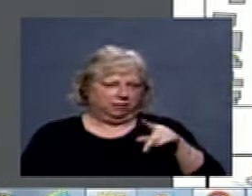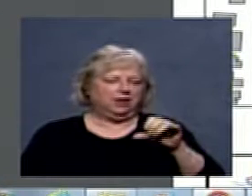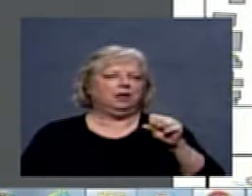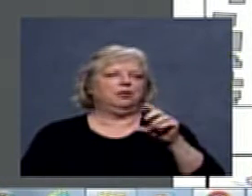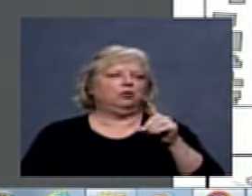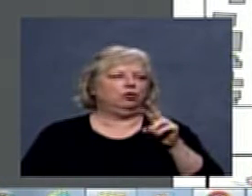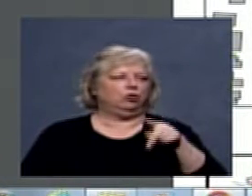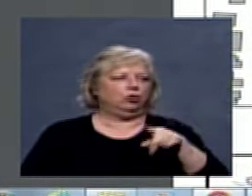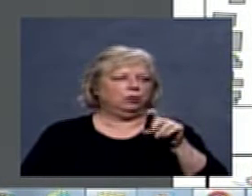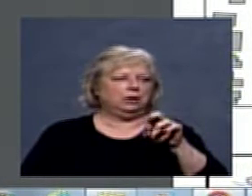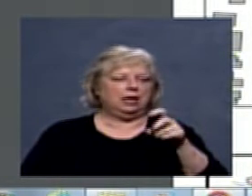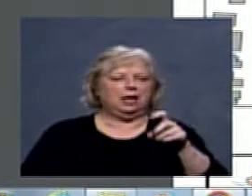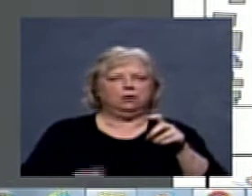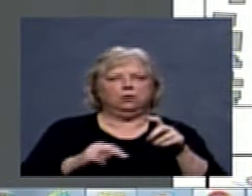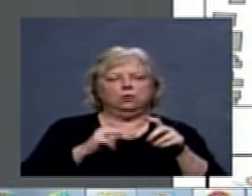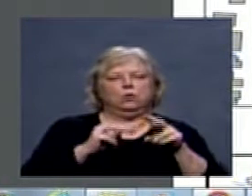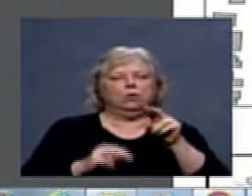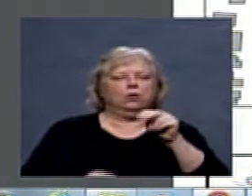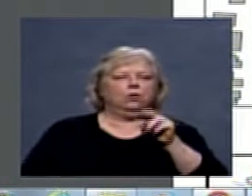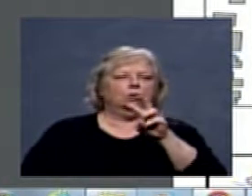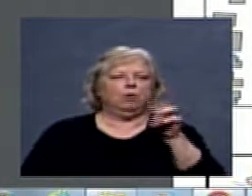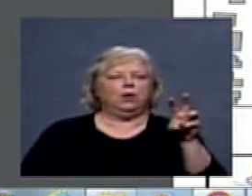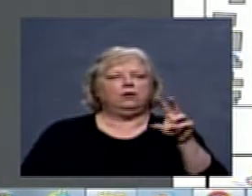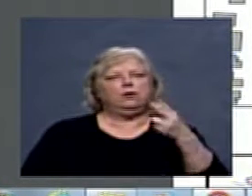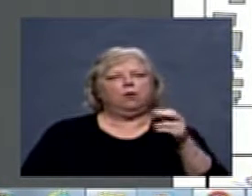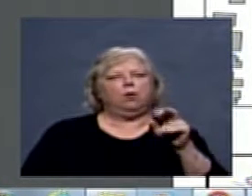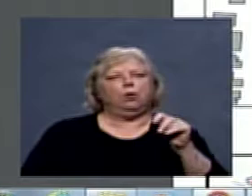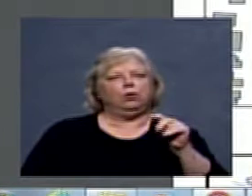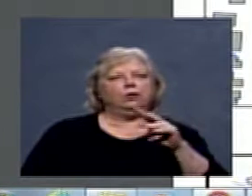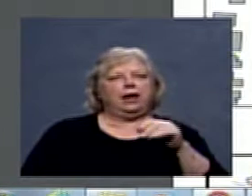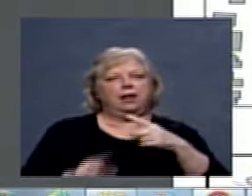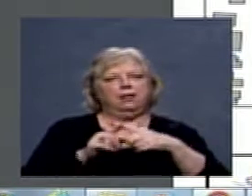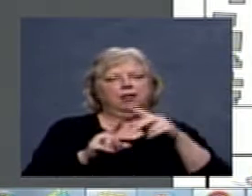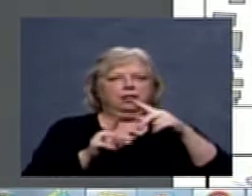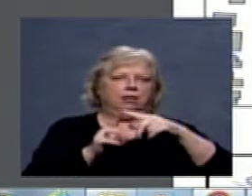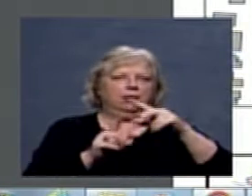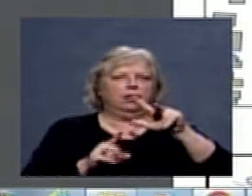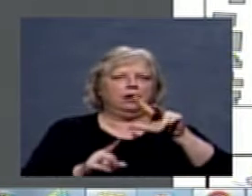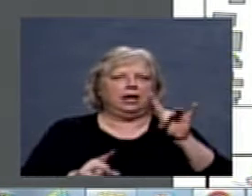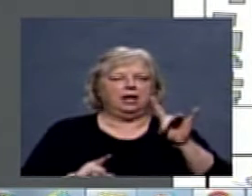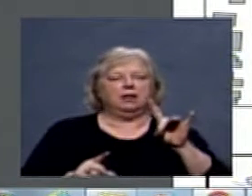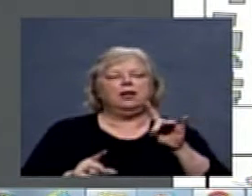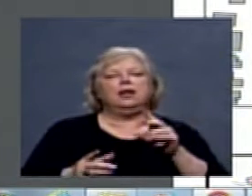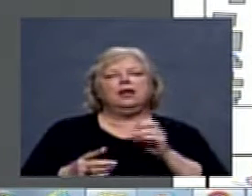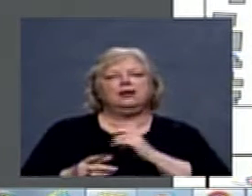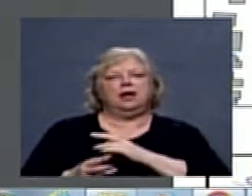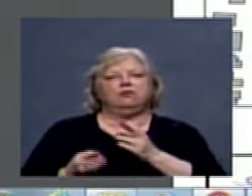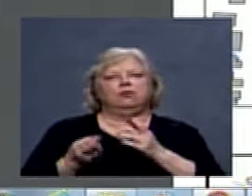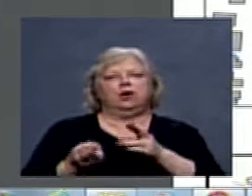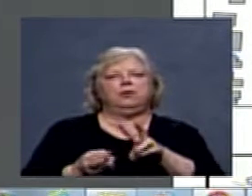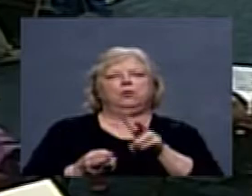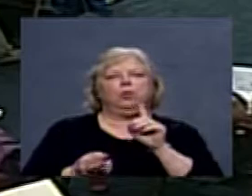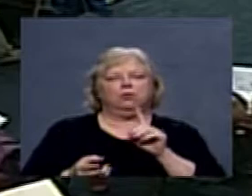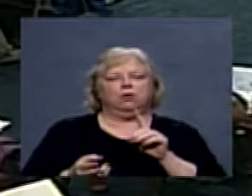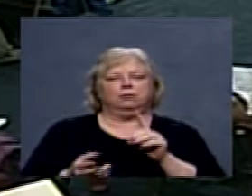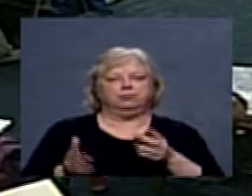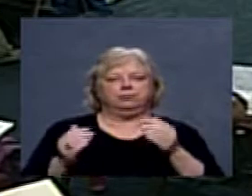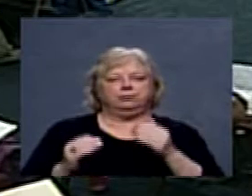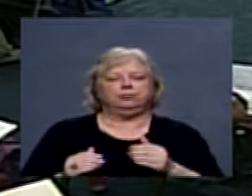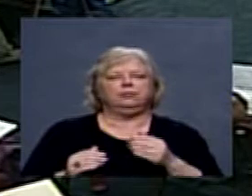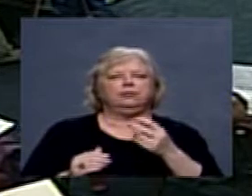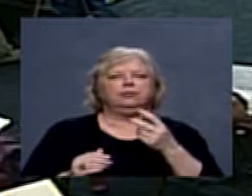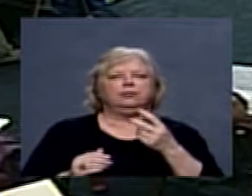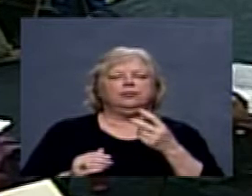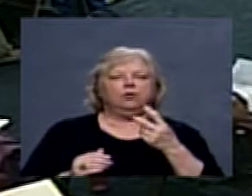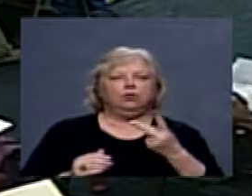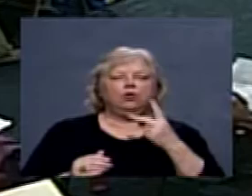Permit, northwest corner of Holt and West 38th Streets. Staff recommends withdrawal of this conditional use permit application. Next, you have two